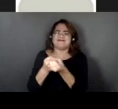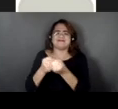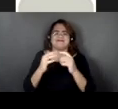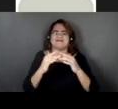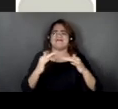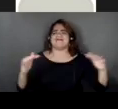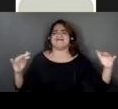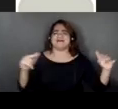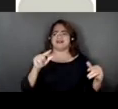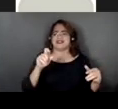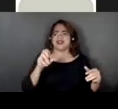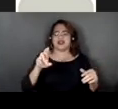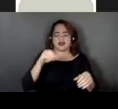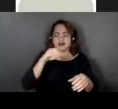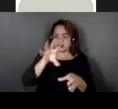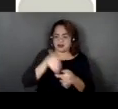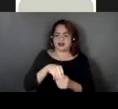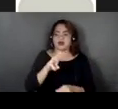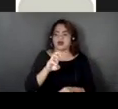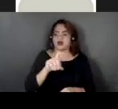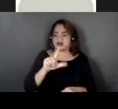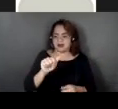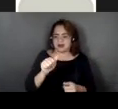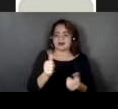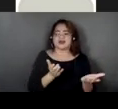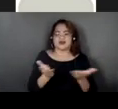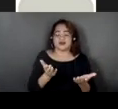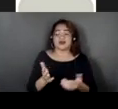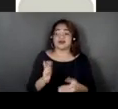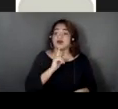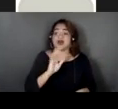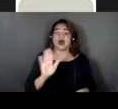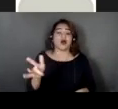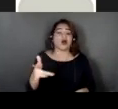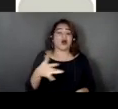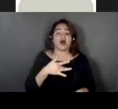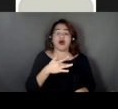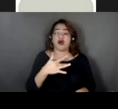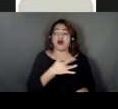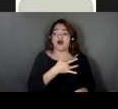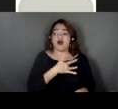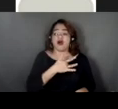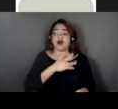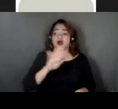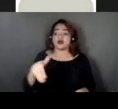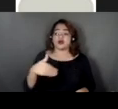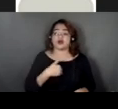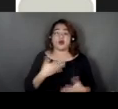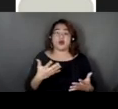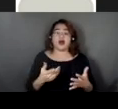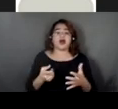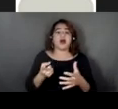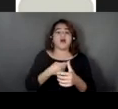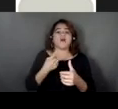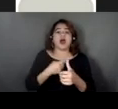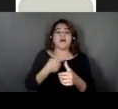specifically, what I mean by that is, our heart and soul of the program has been a primary care medical home. So what we really want